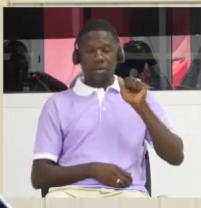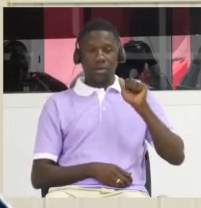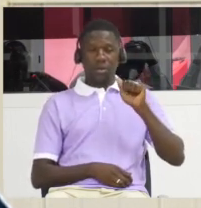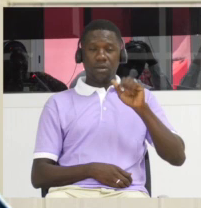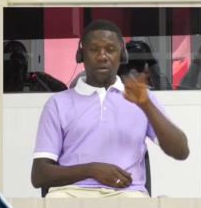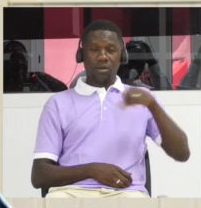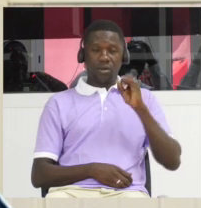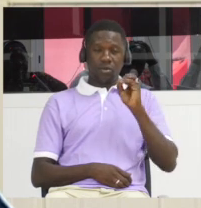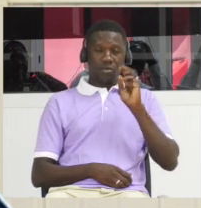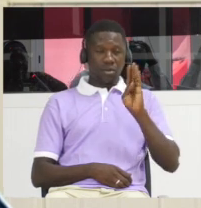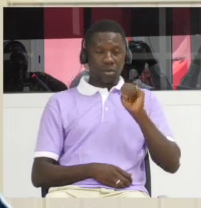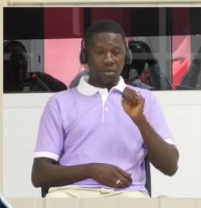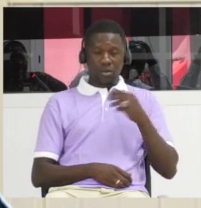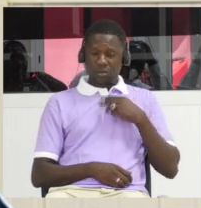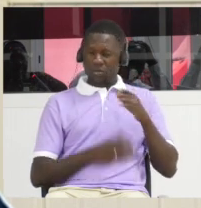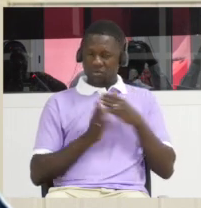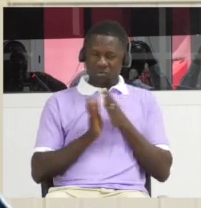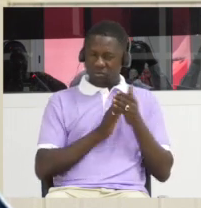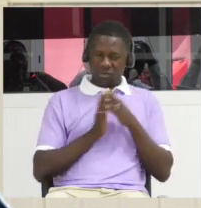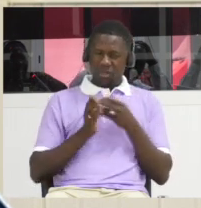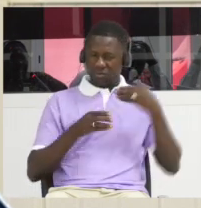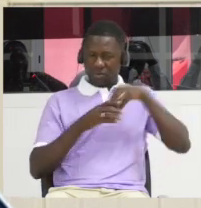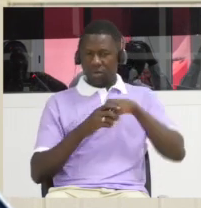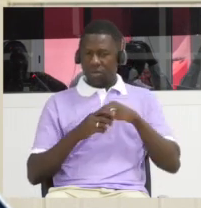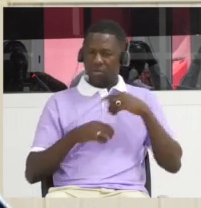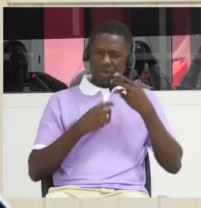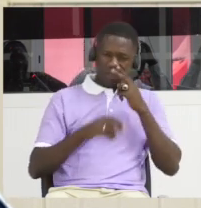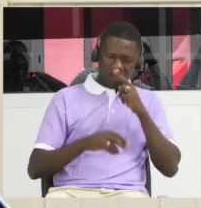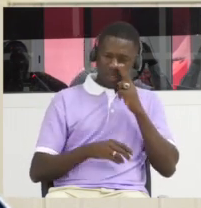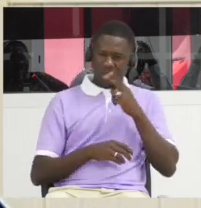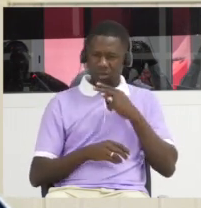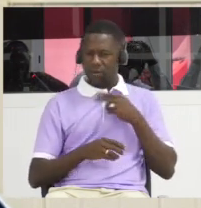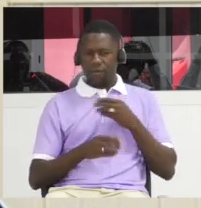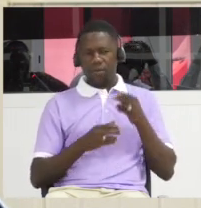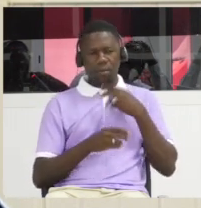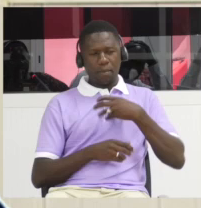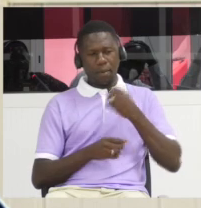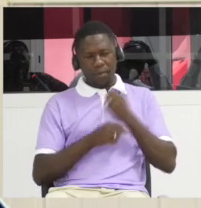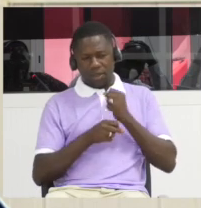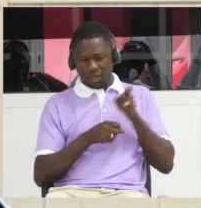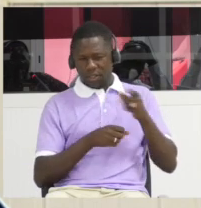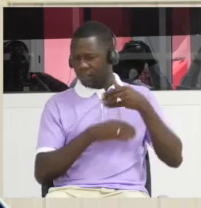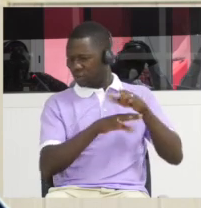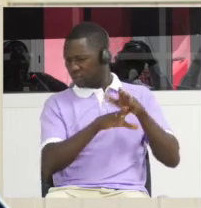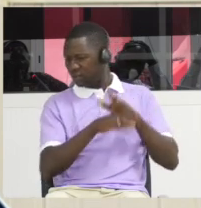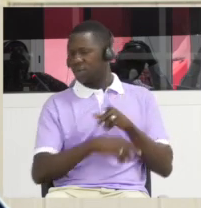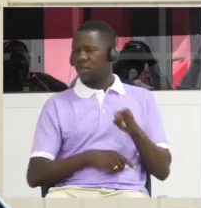got involved in all type of machinations, you know, to get him out, to dismiss, have him